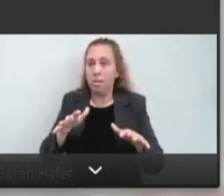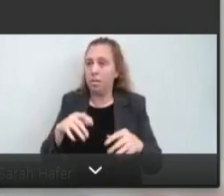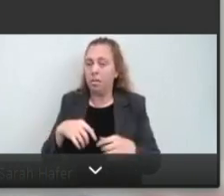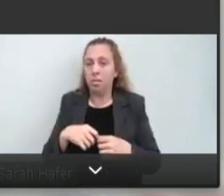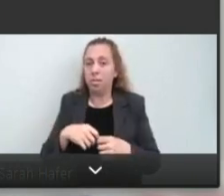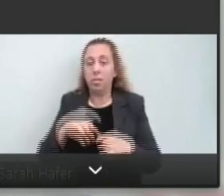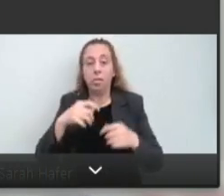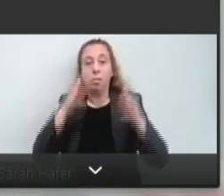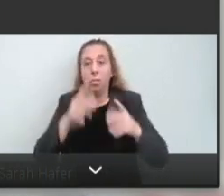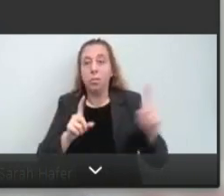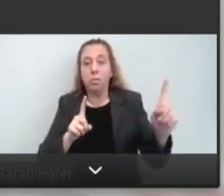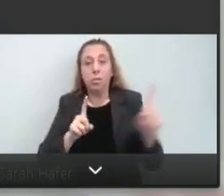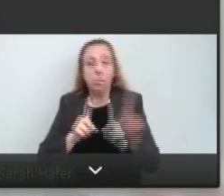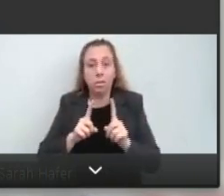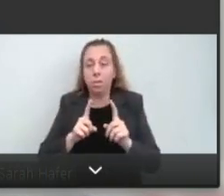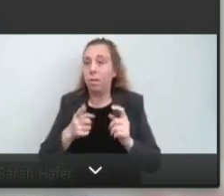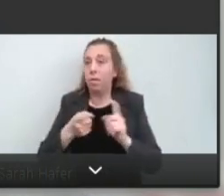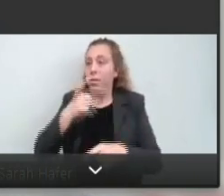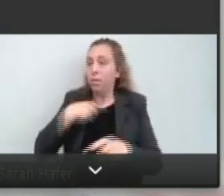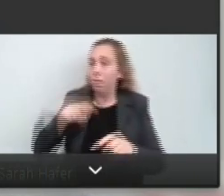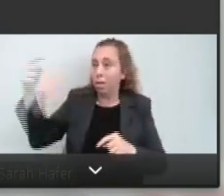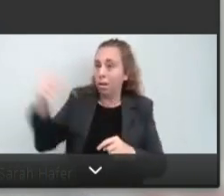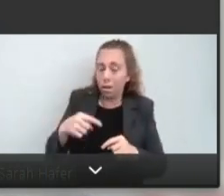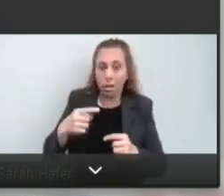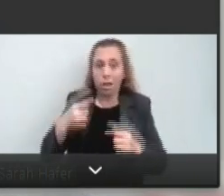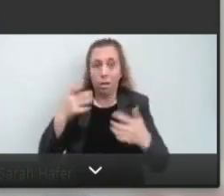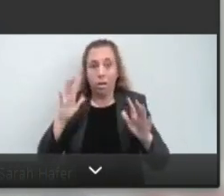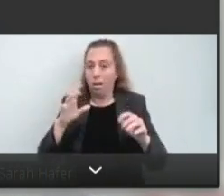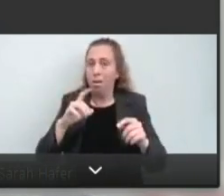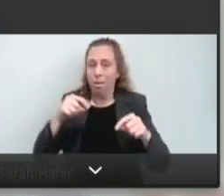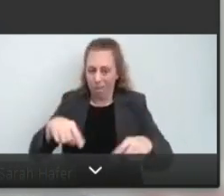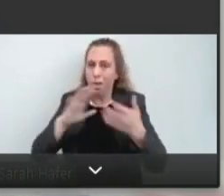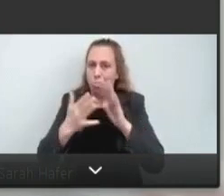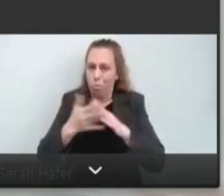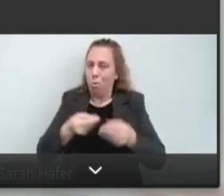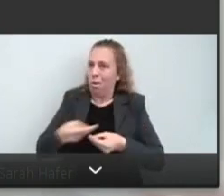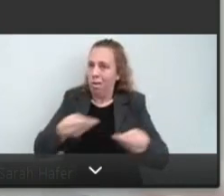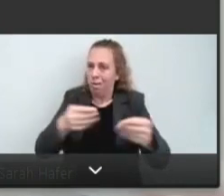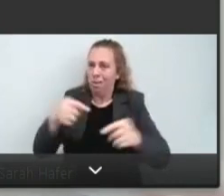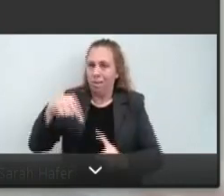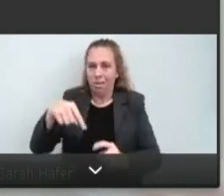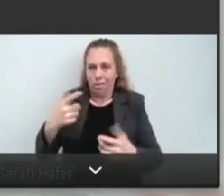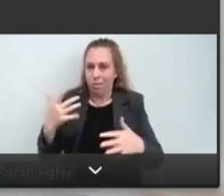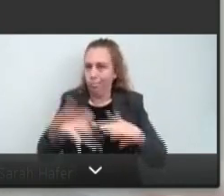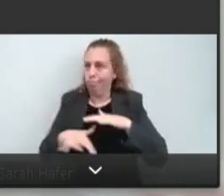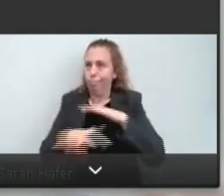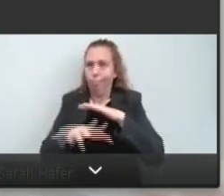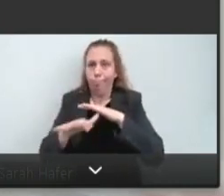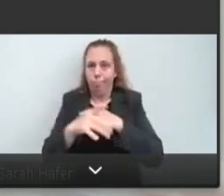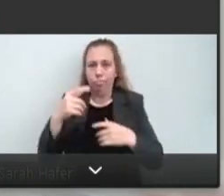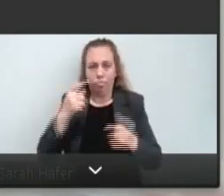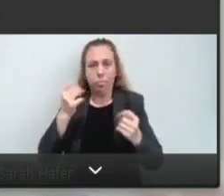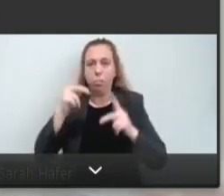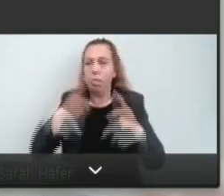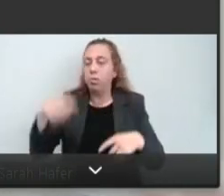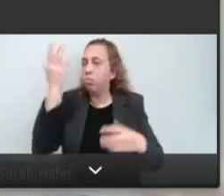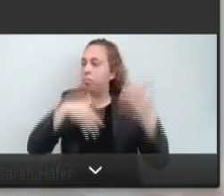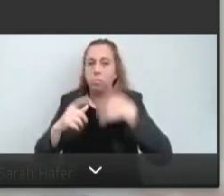the community, meaning that it was here undetected for an unknown amount of time. But we had to quickly switch our